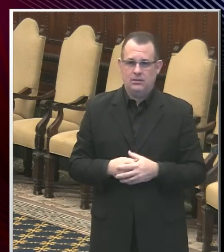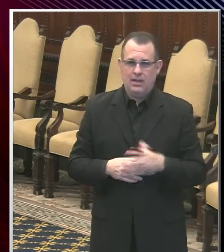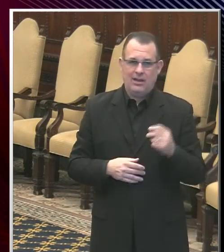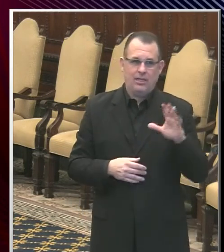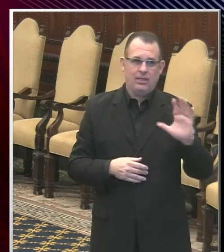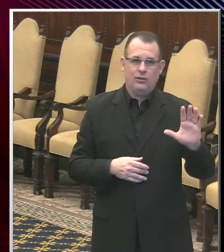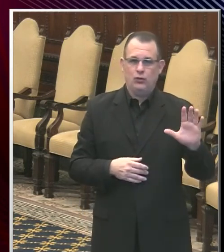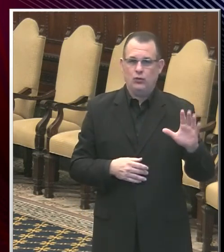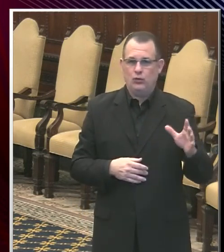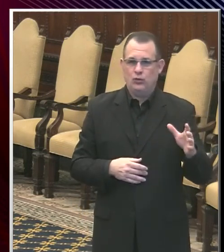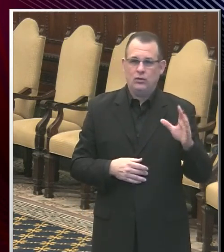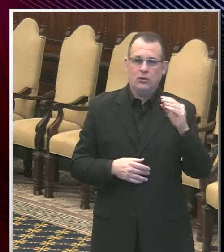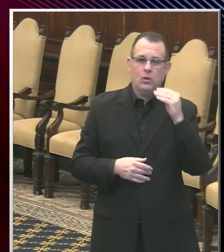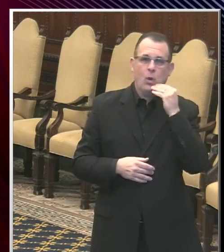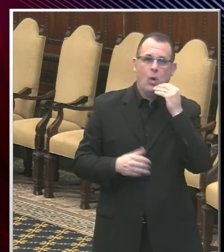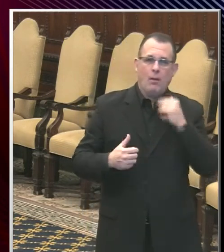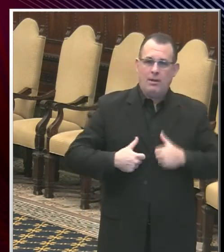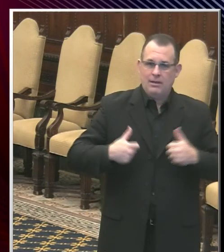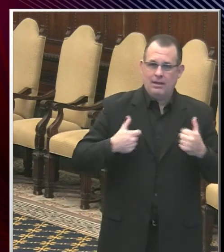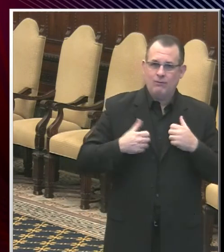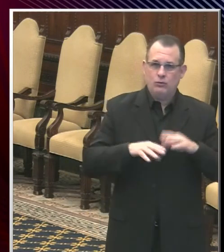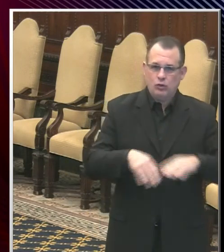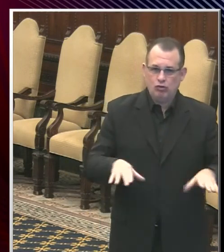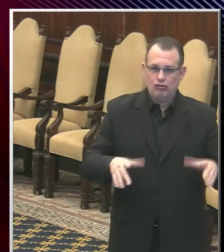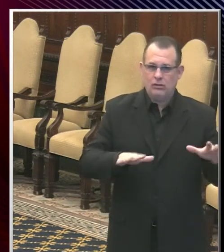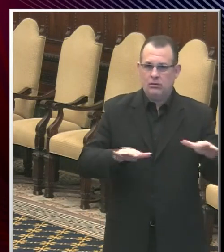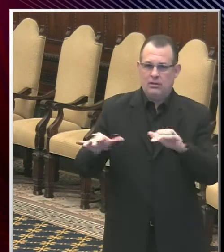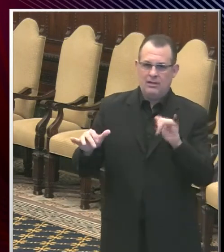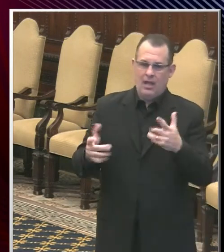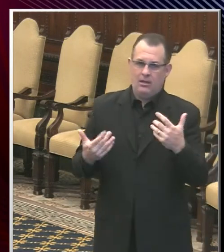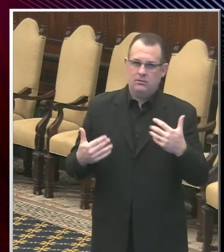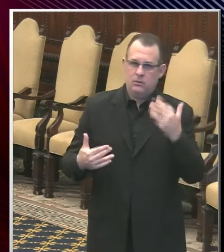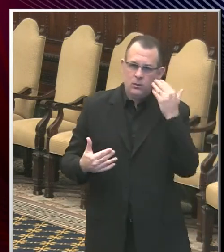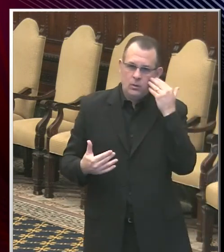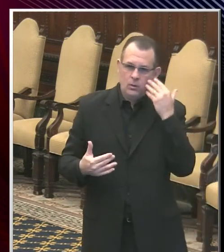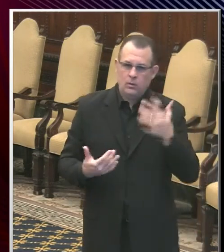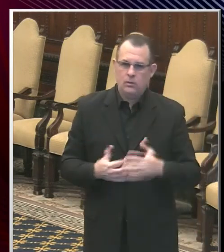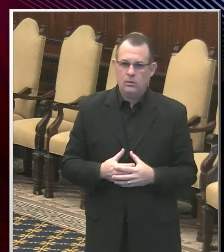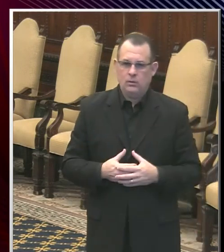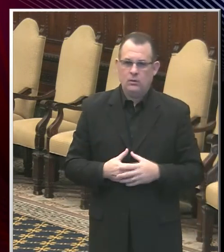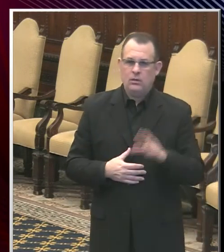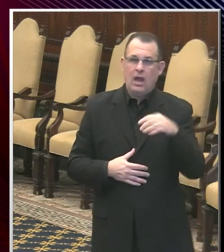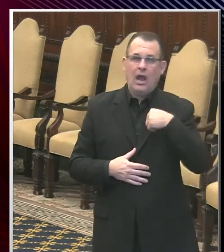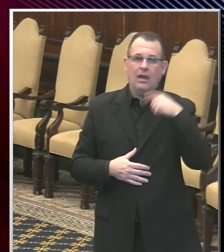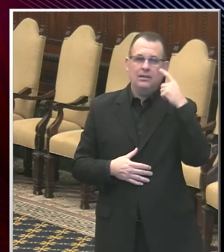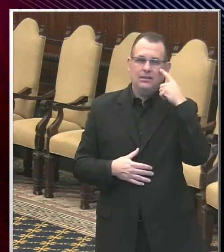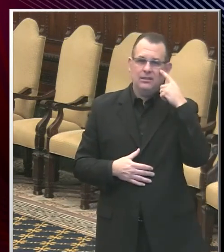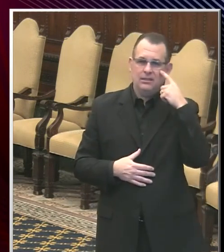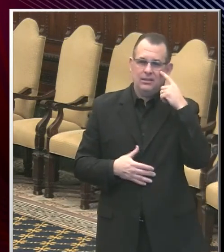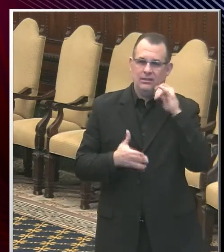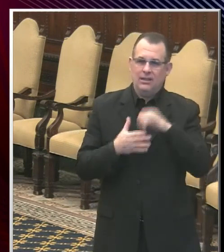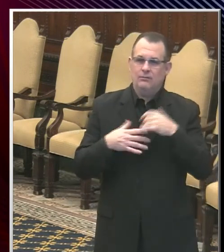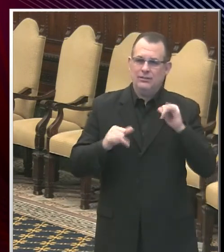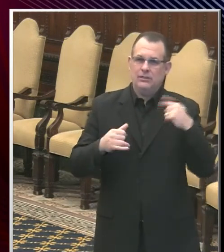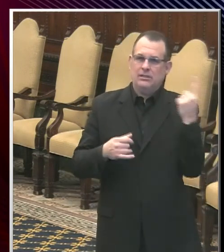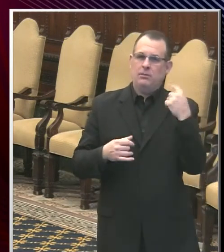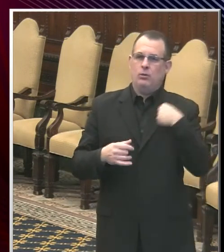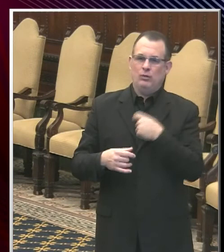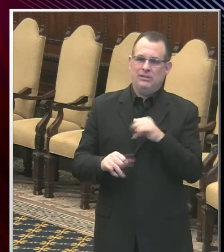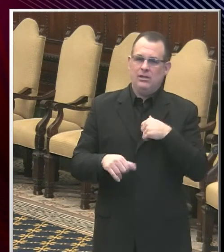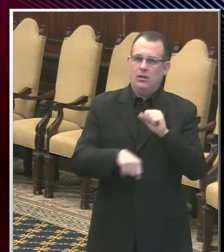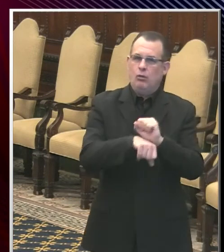at home lives with kids at home from school, et cetera. So I think that is still something